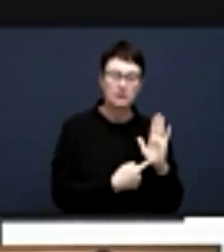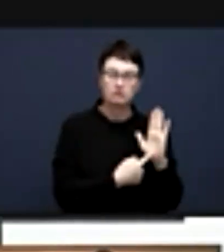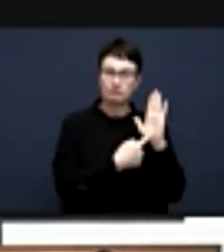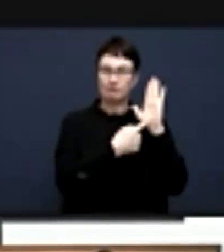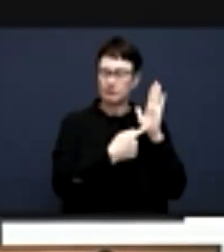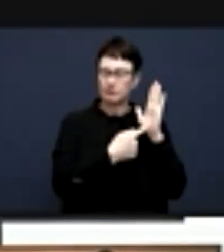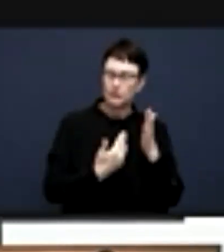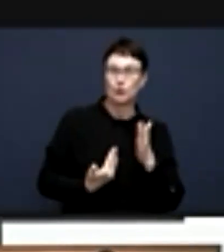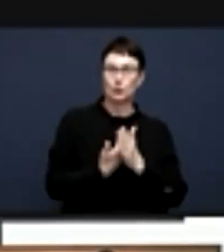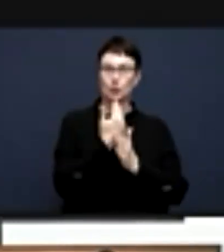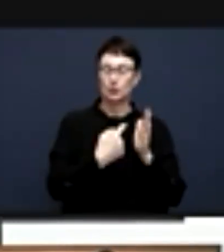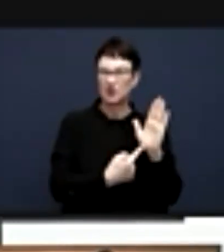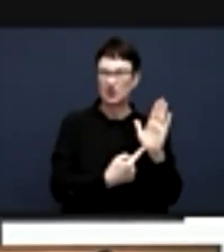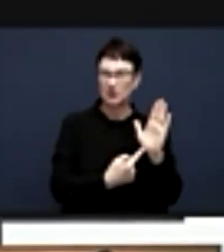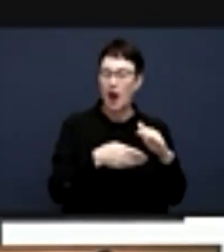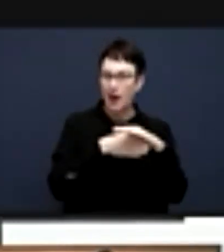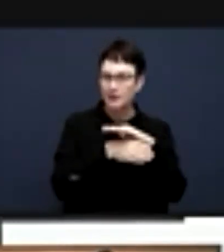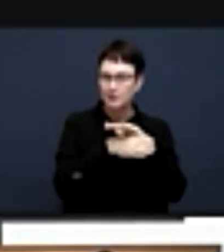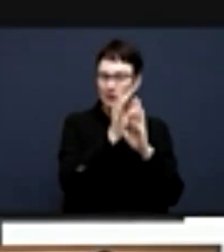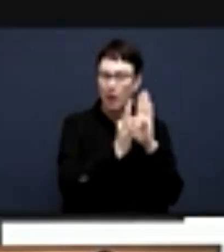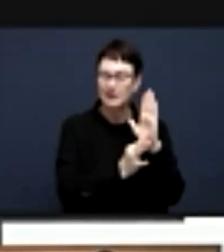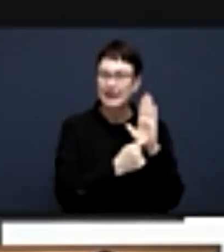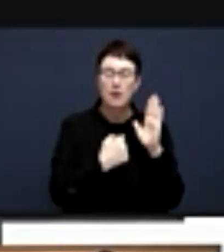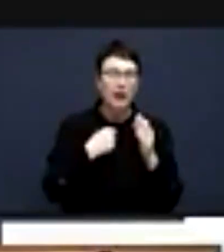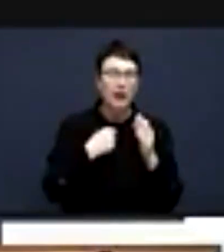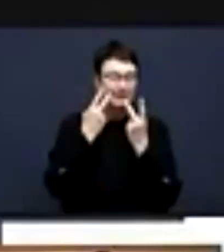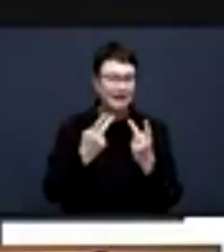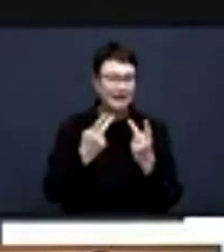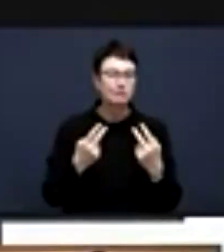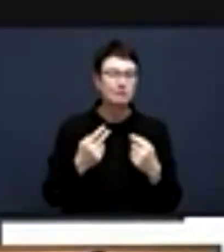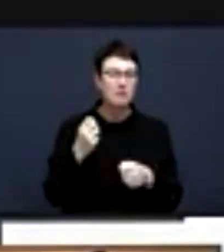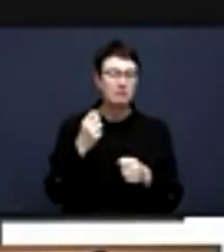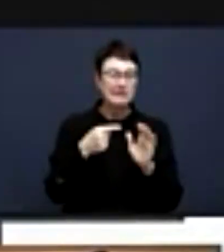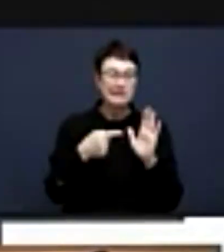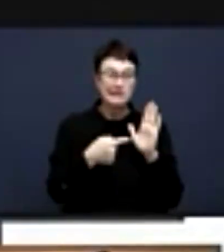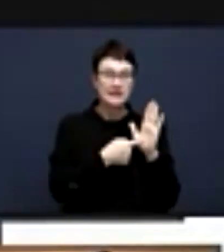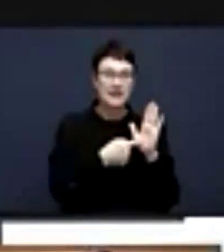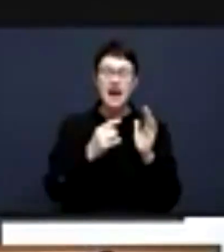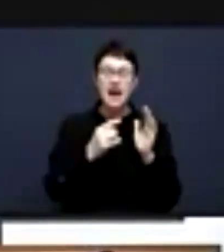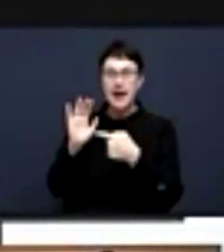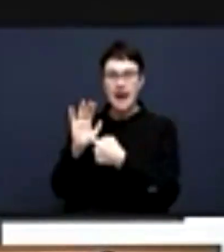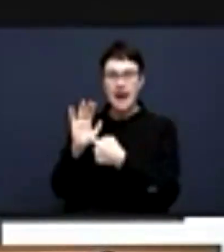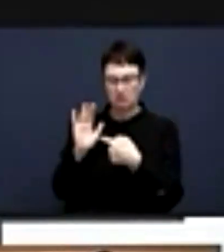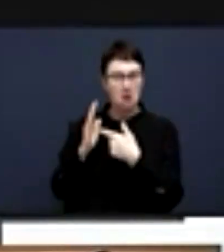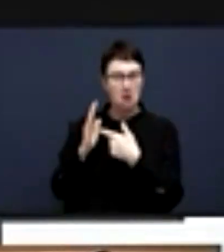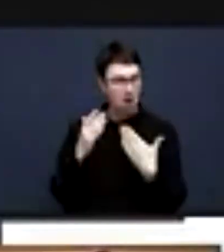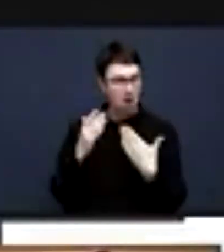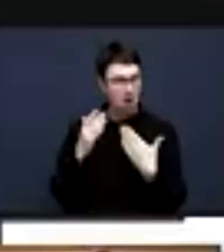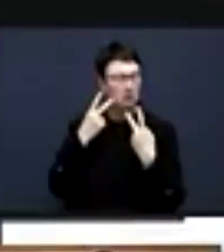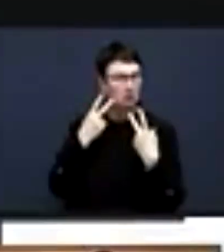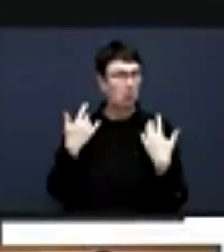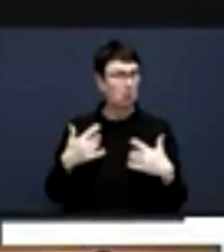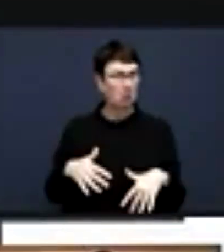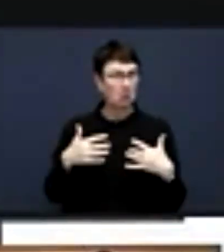that it's making progress in ensuring that the public sector websites and mobile applications are more accessible to persons